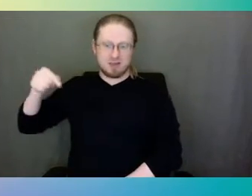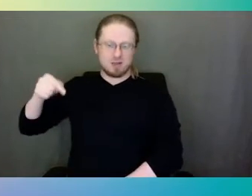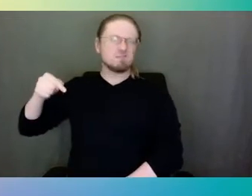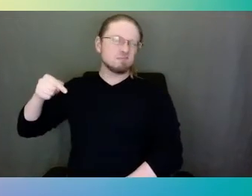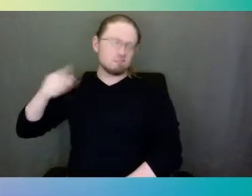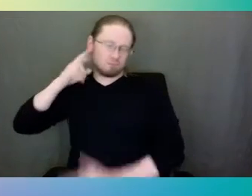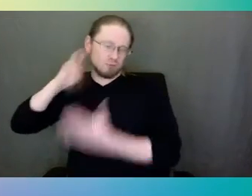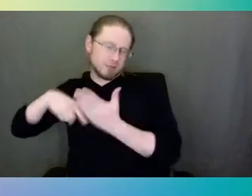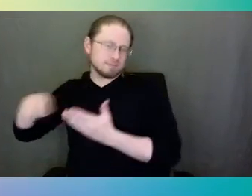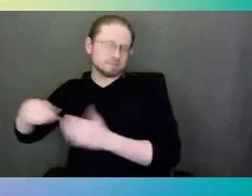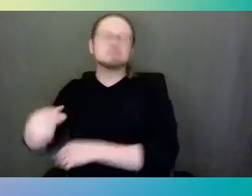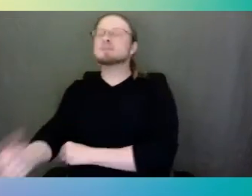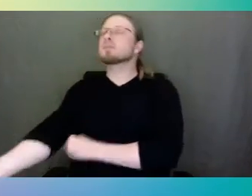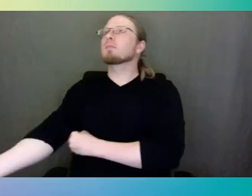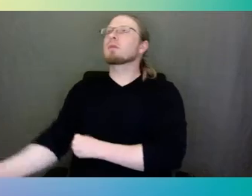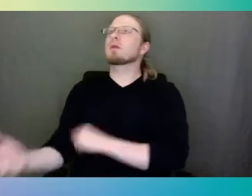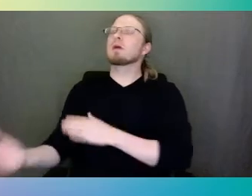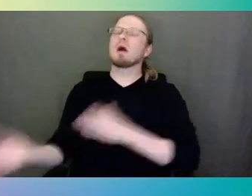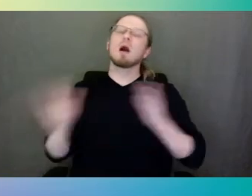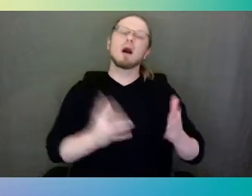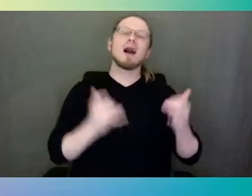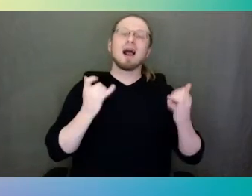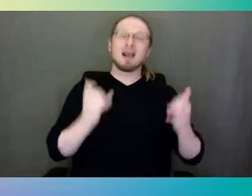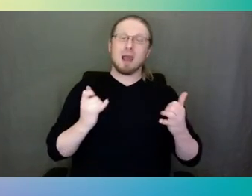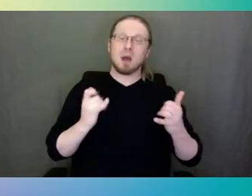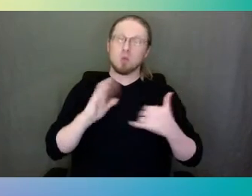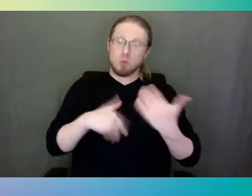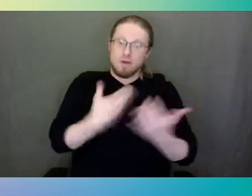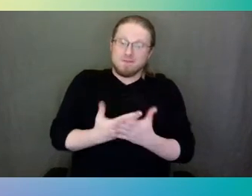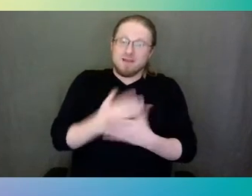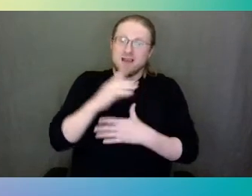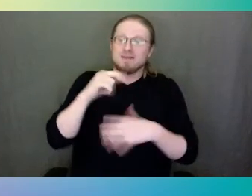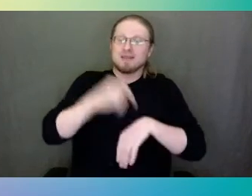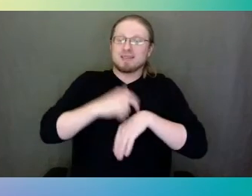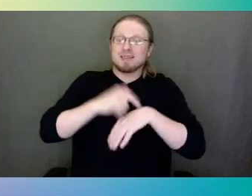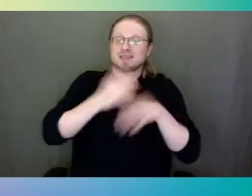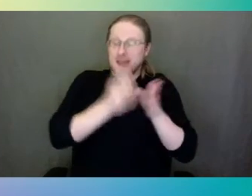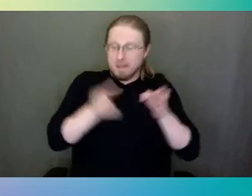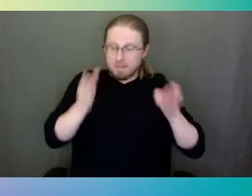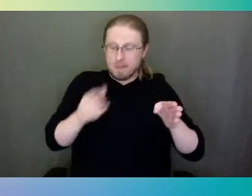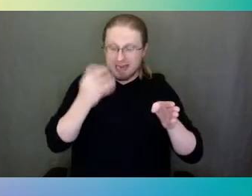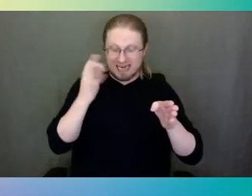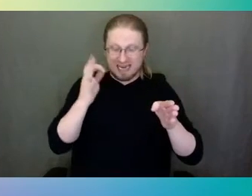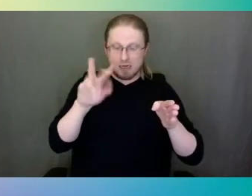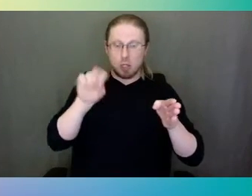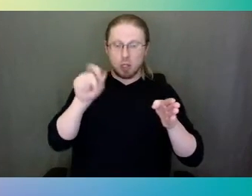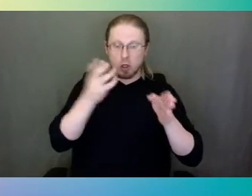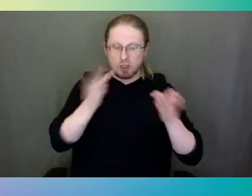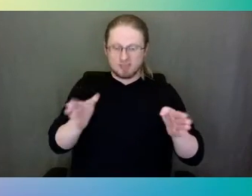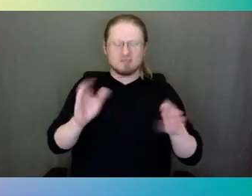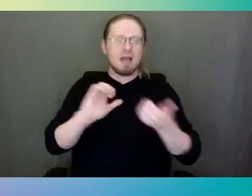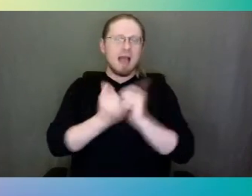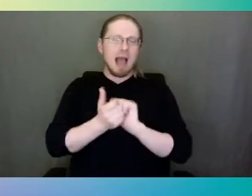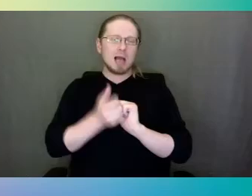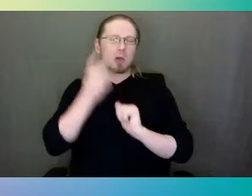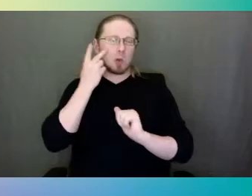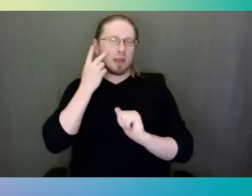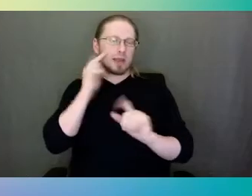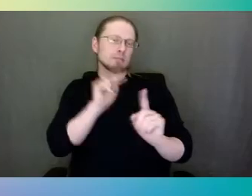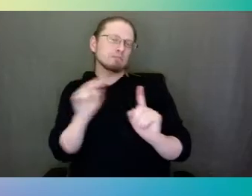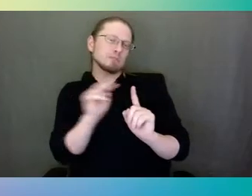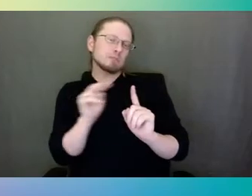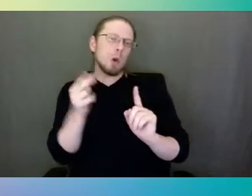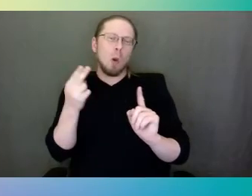we are in the 1930s now. And how are homosexuals seen? We still don't say the word gay. We're going to start using the word